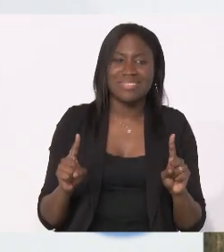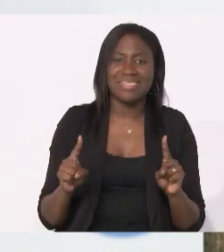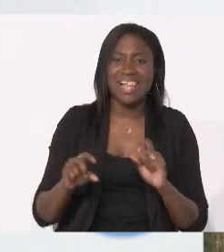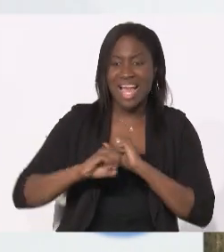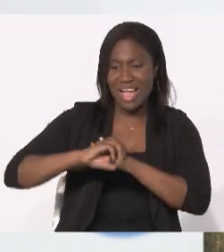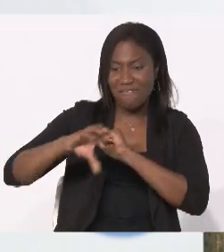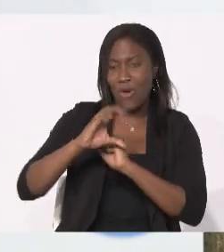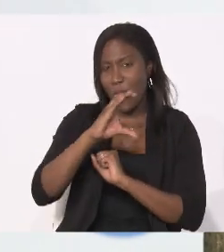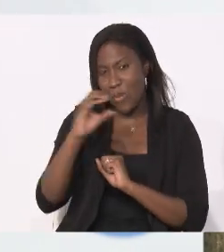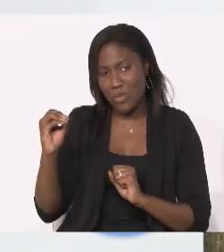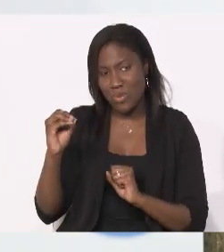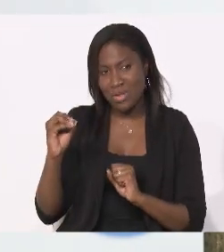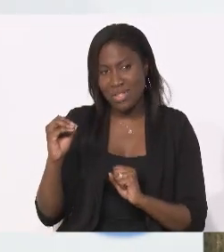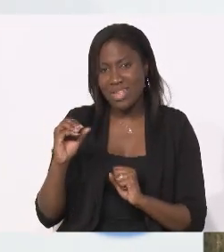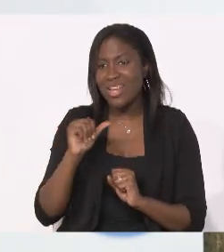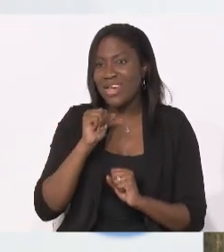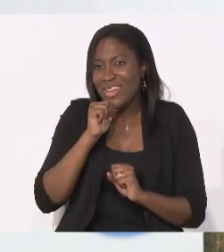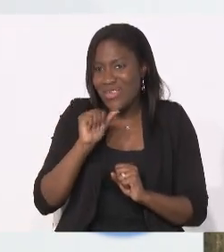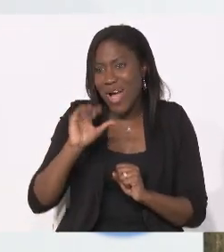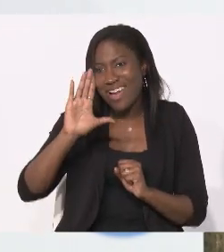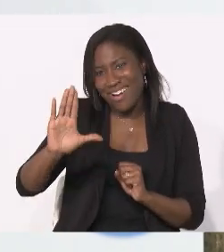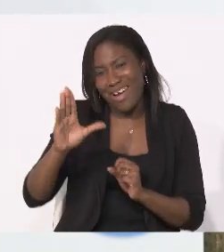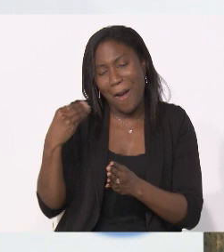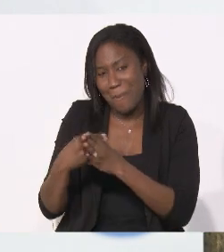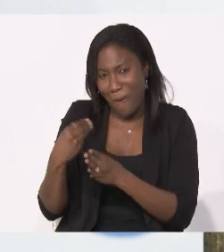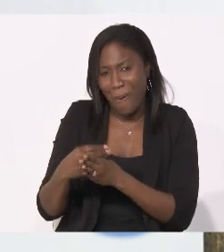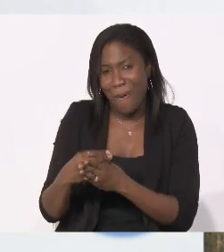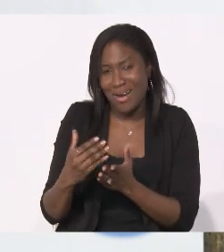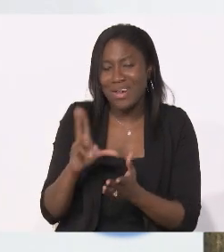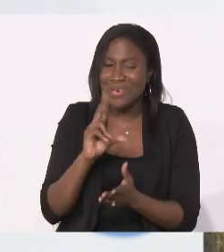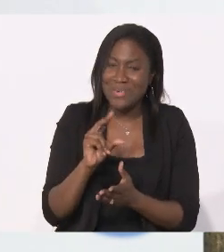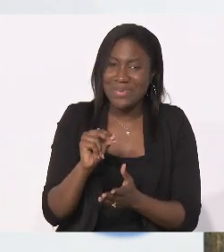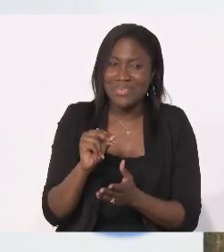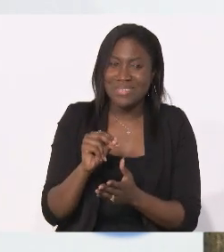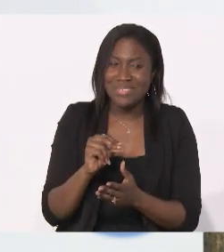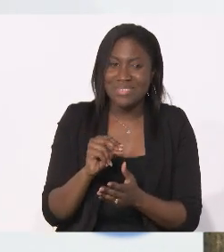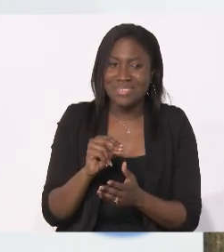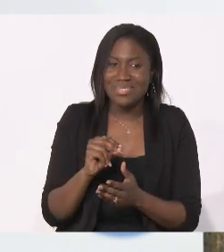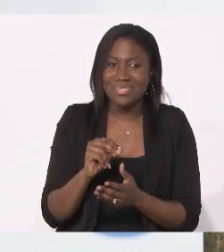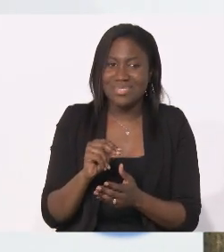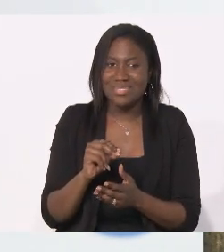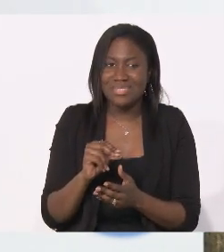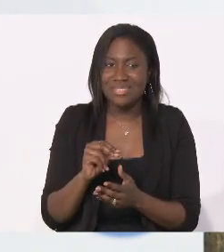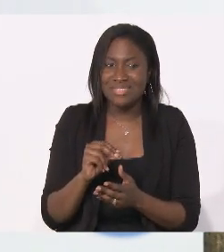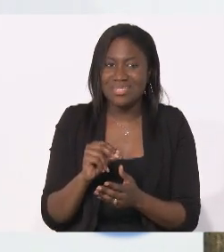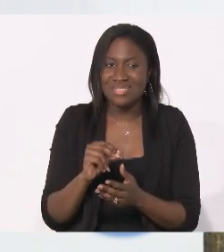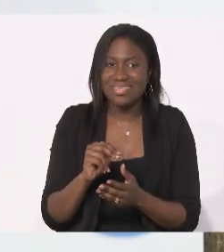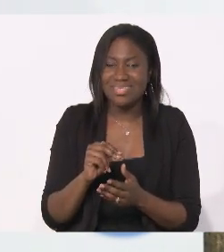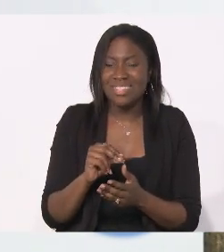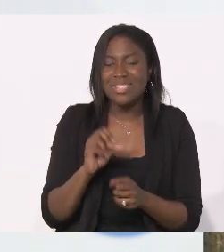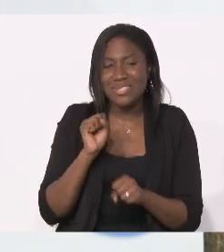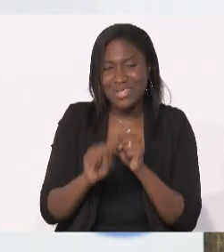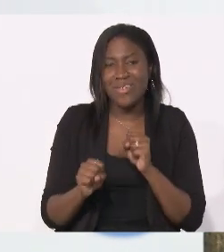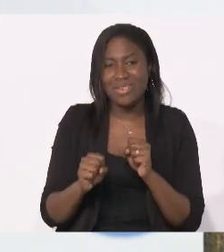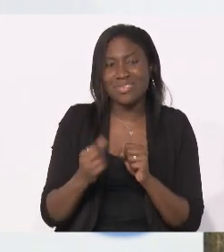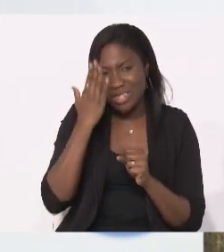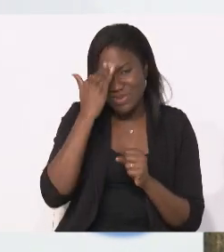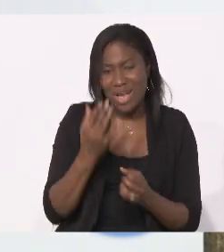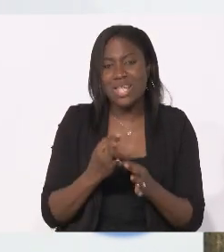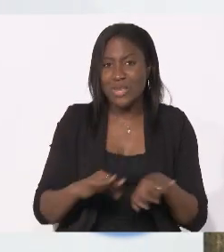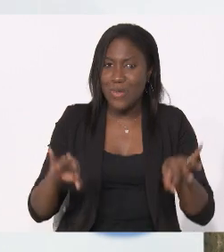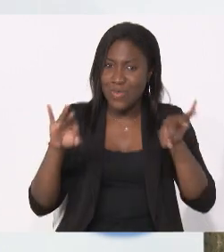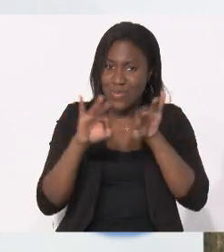if we can't convince the corporate sector to see the value of film, like Errol said, I did a post-budget talk